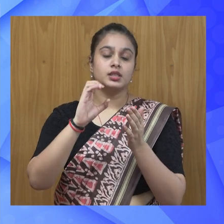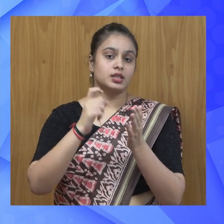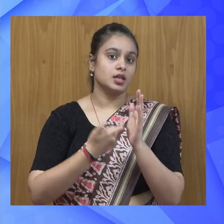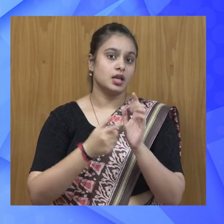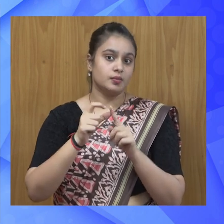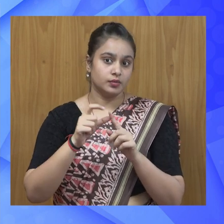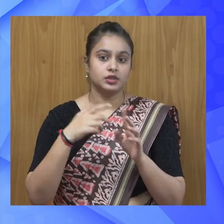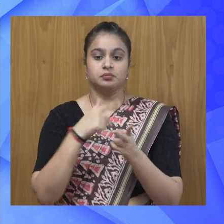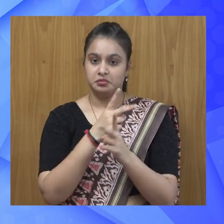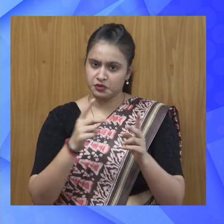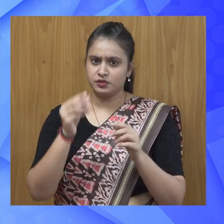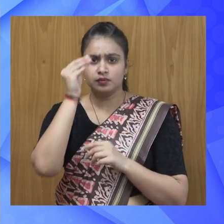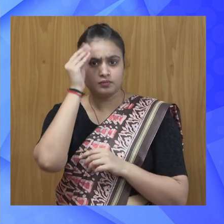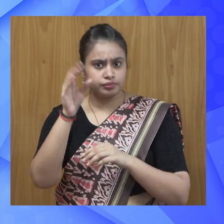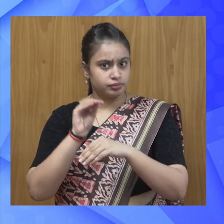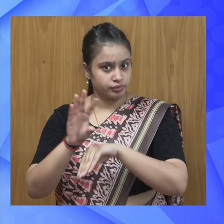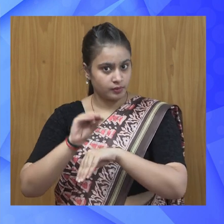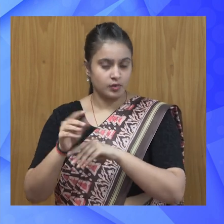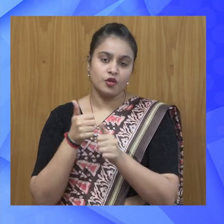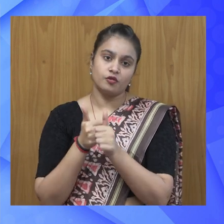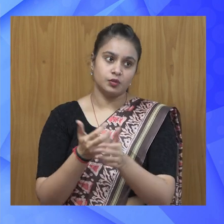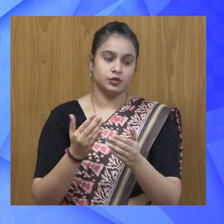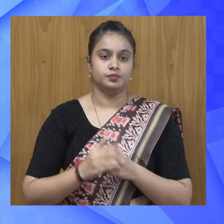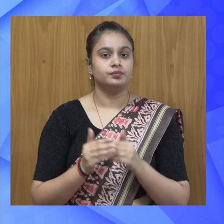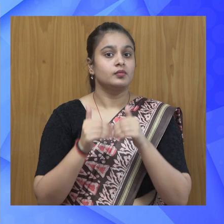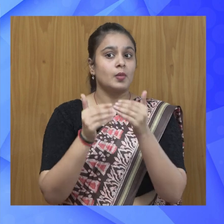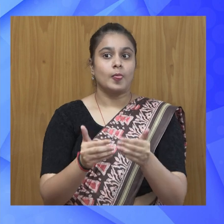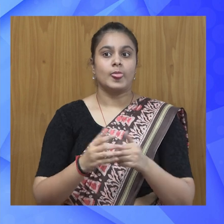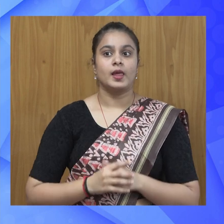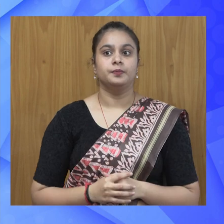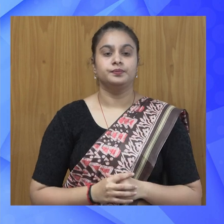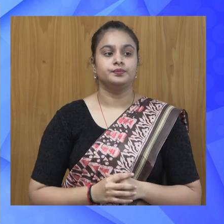certain advisories, digests, which you can follow. Next.